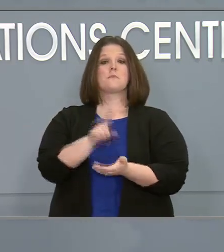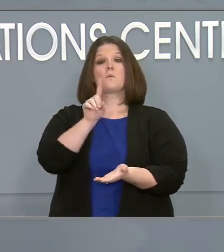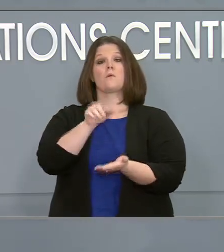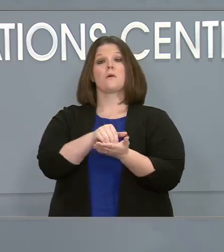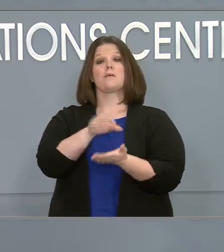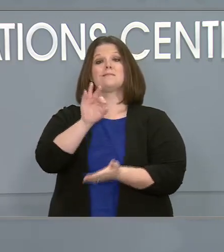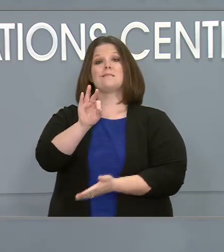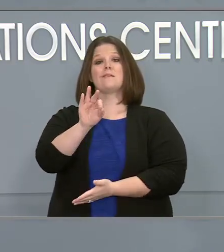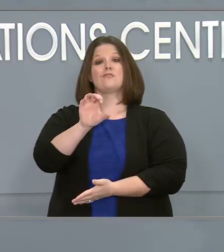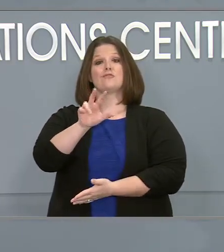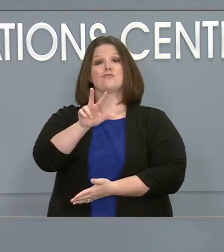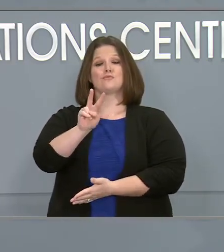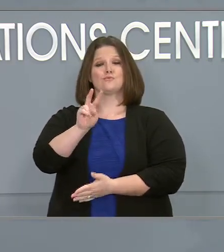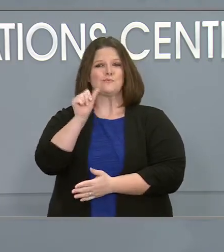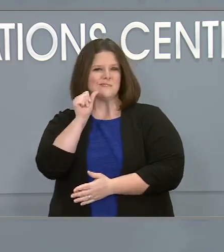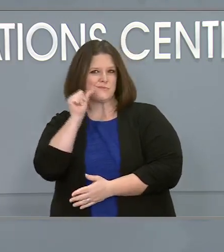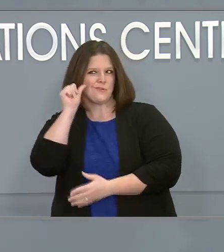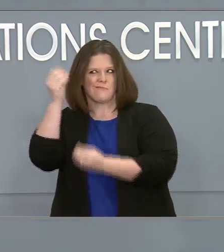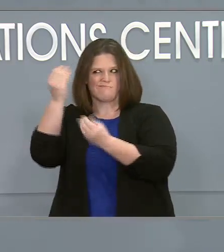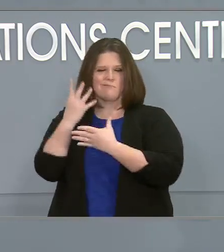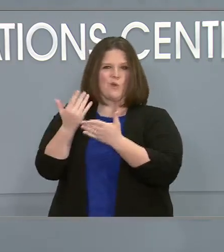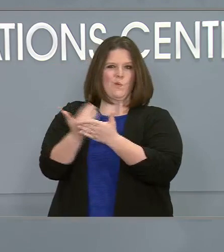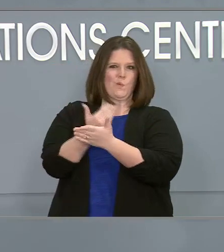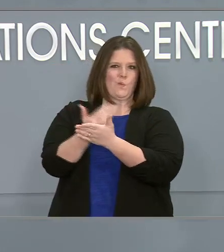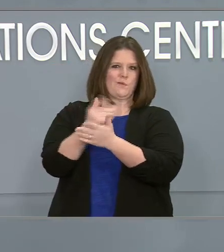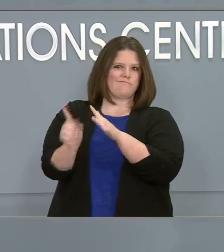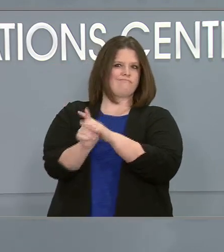1,932 new cases reported since yesterday,